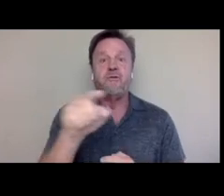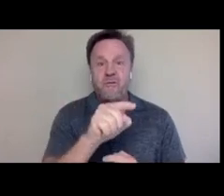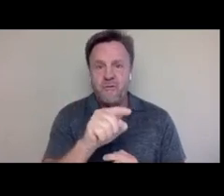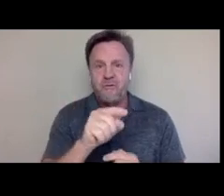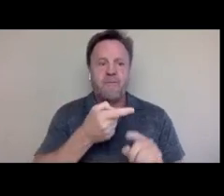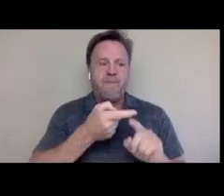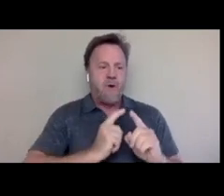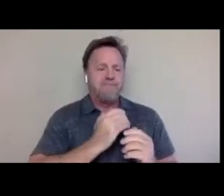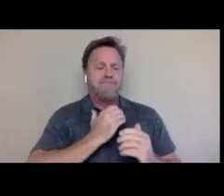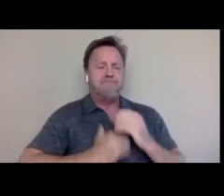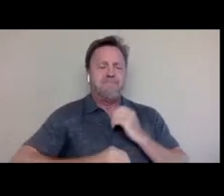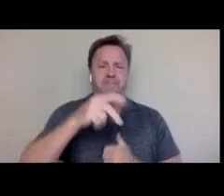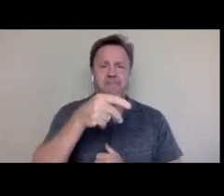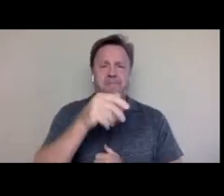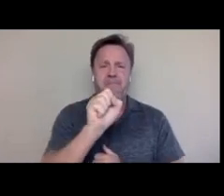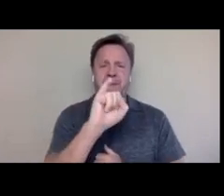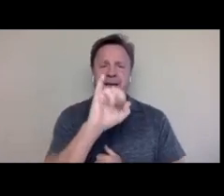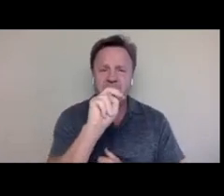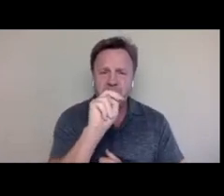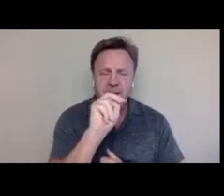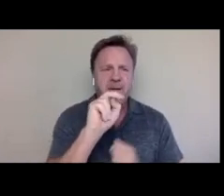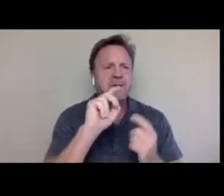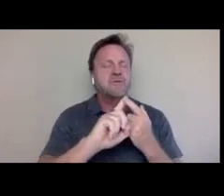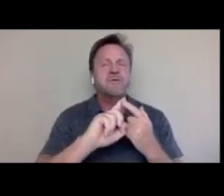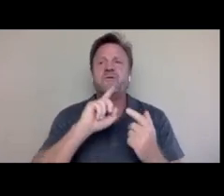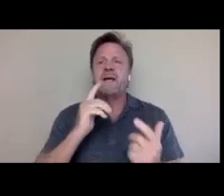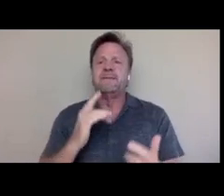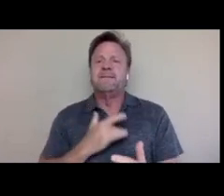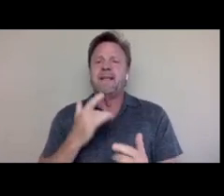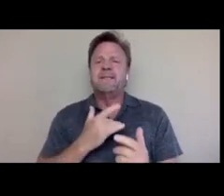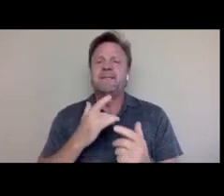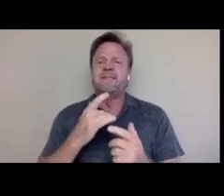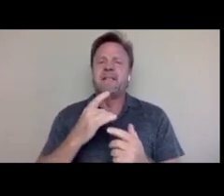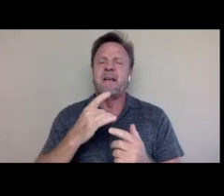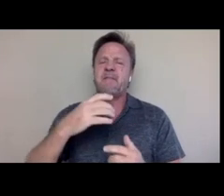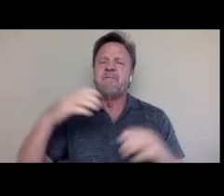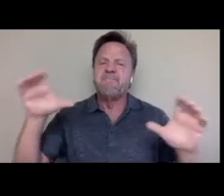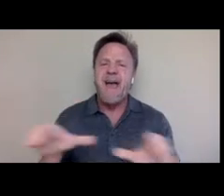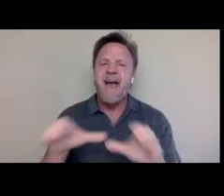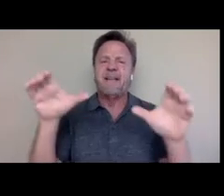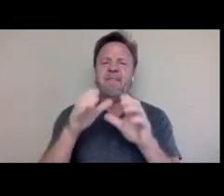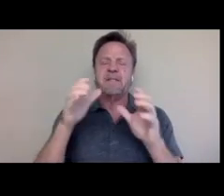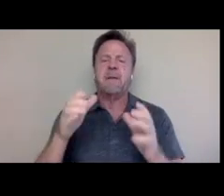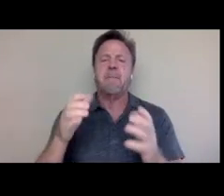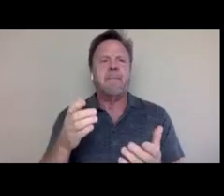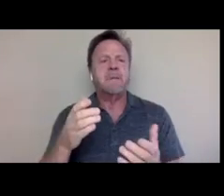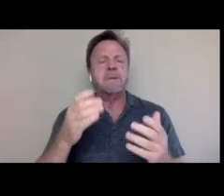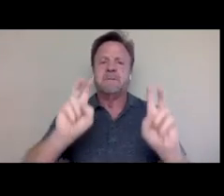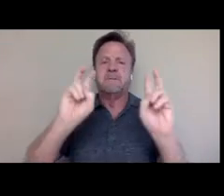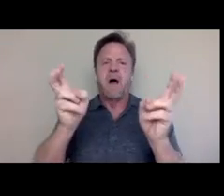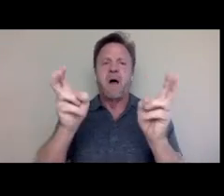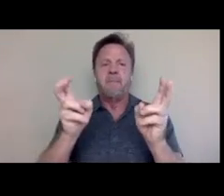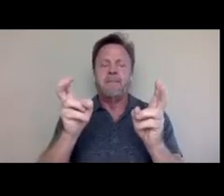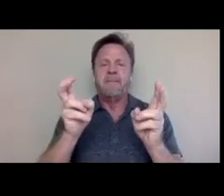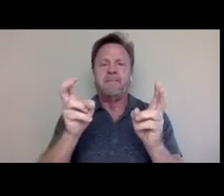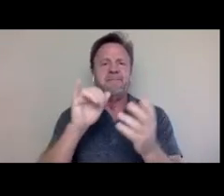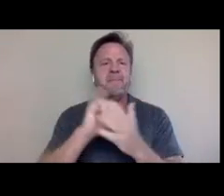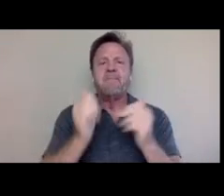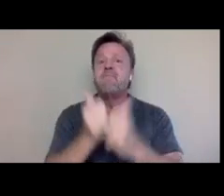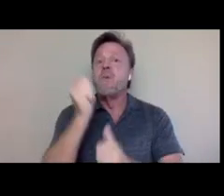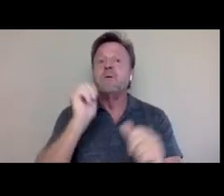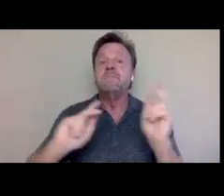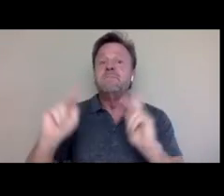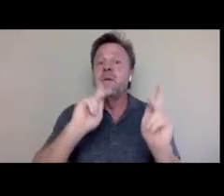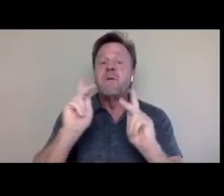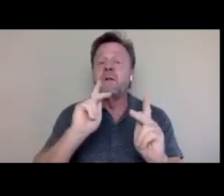passion to really a sense of activism about a topic that just simply most people in the